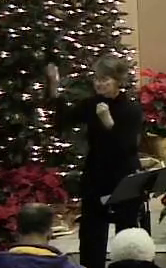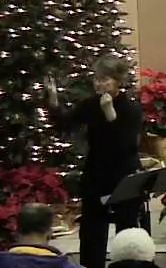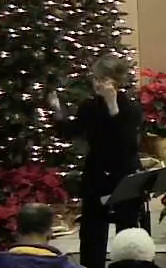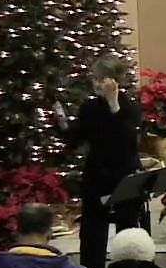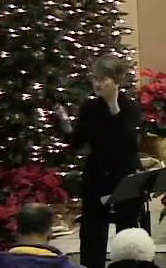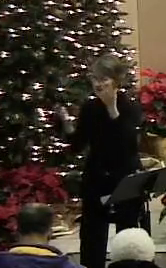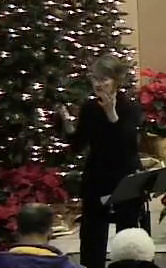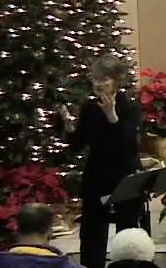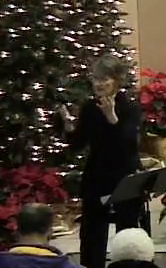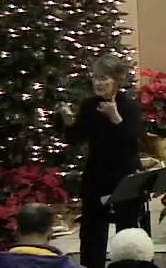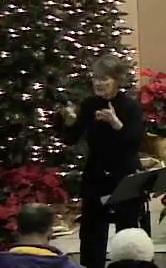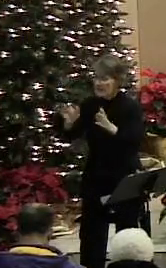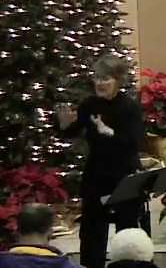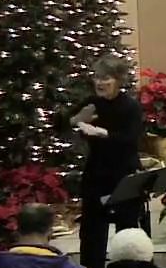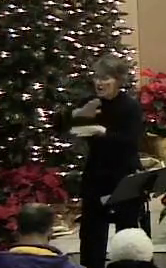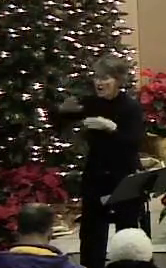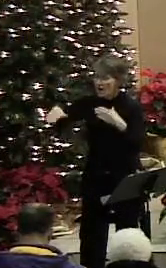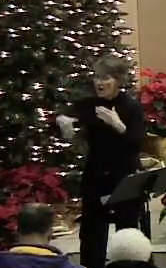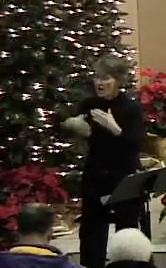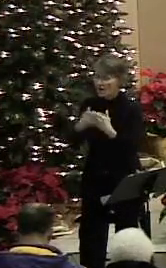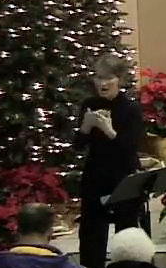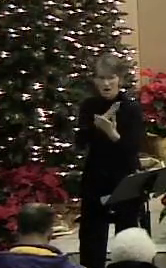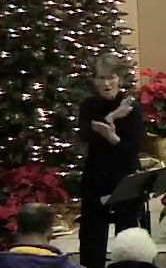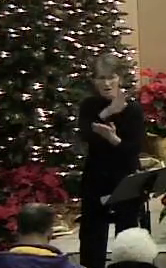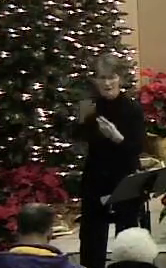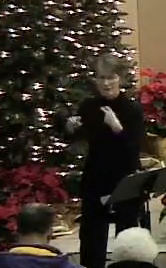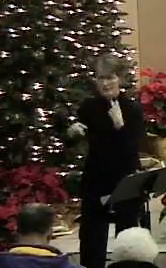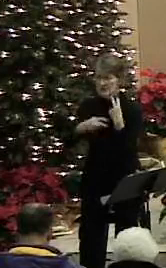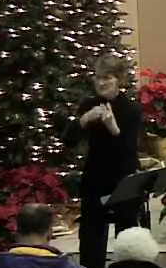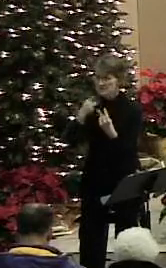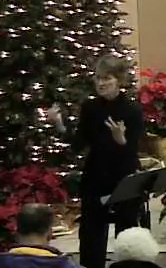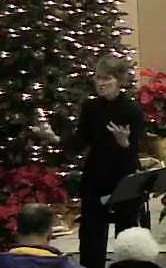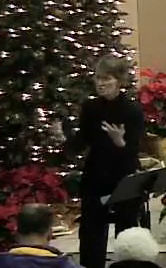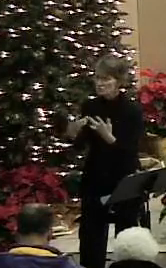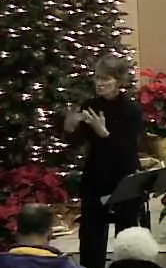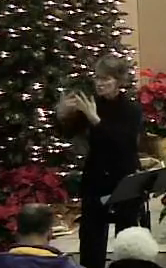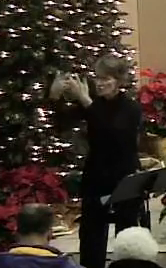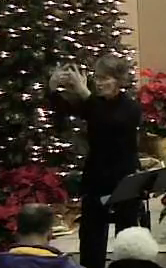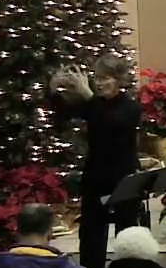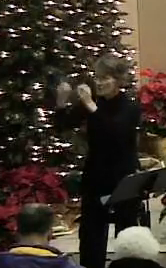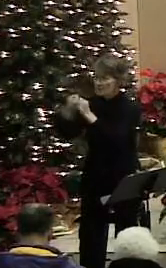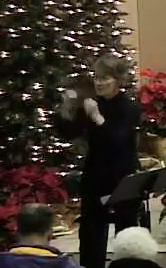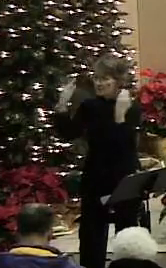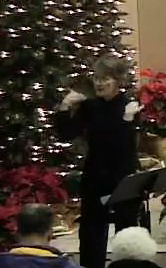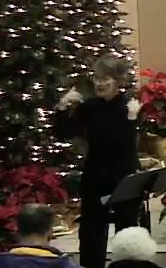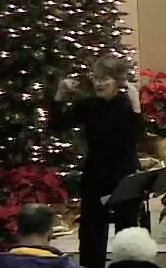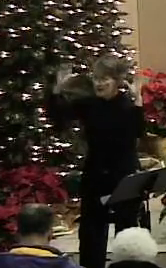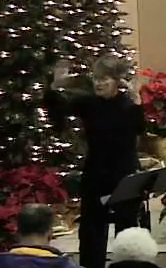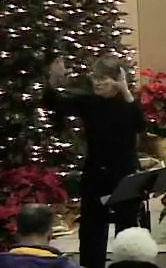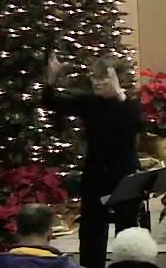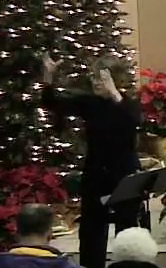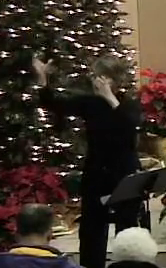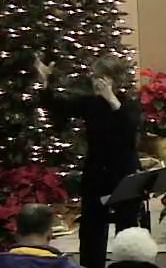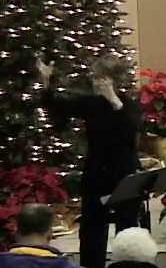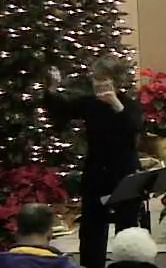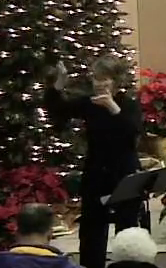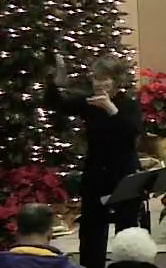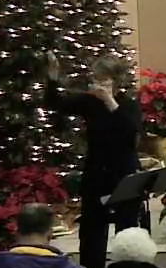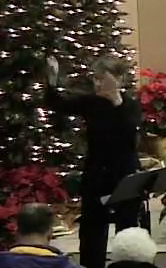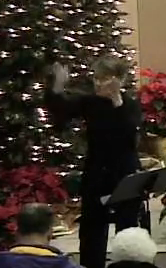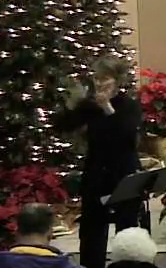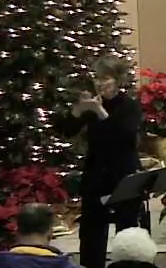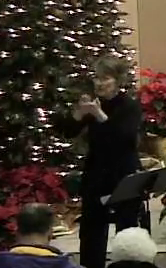exaltation. May our voices, we pray, join with theirs in humble praise, as